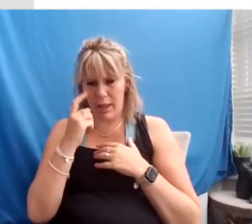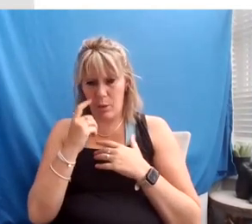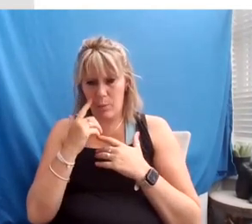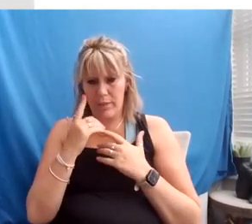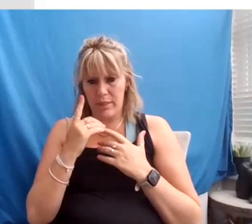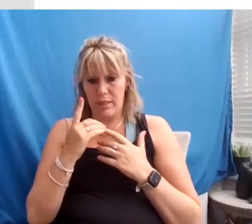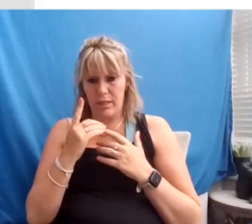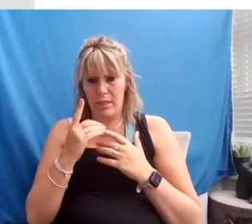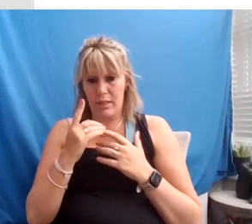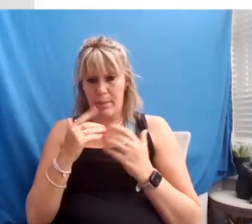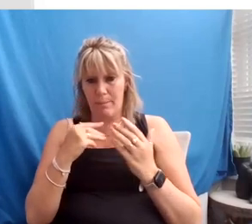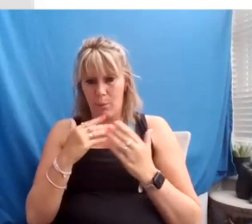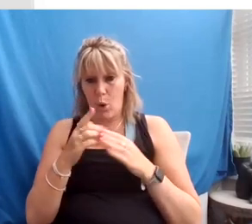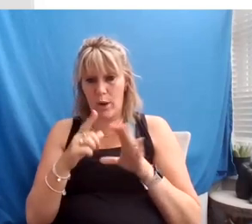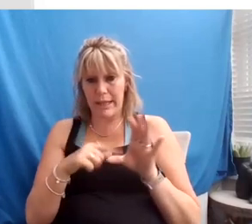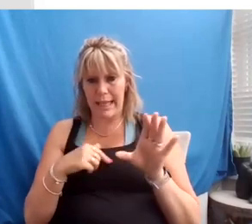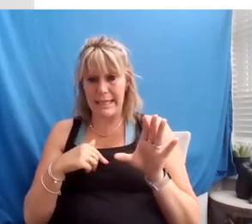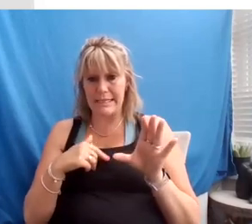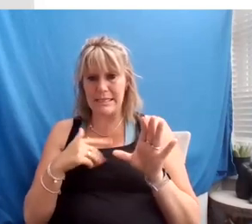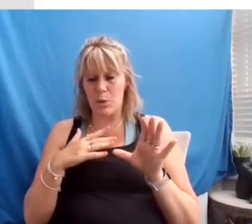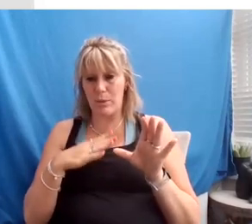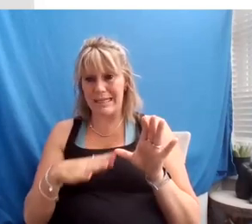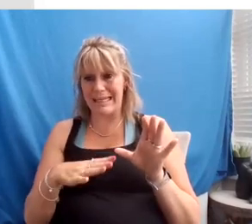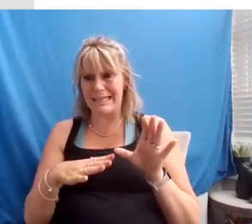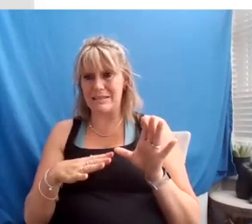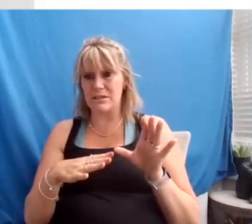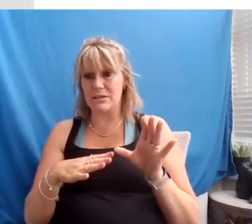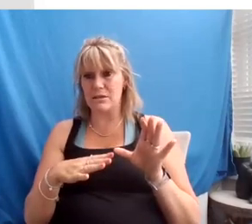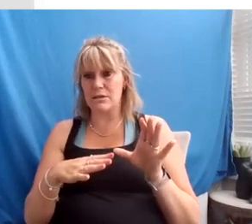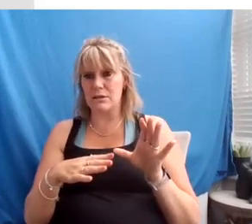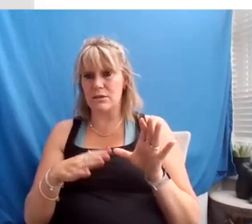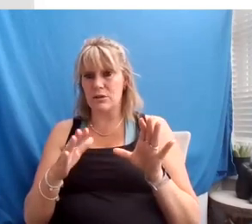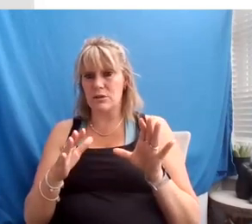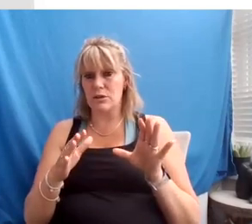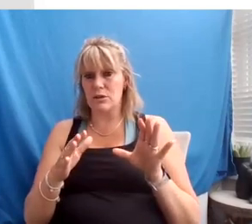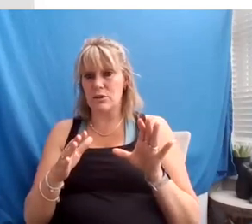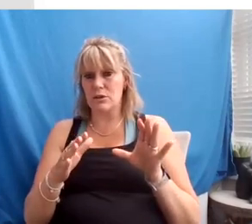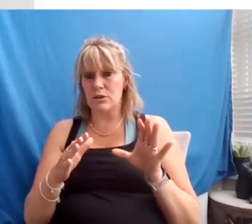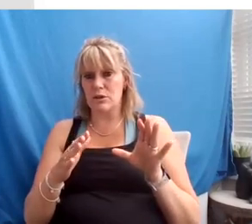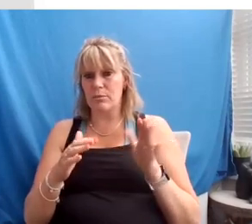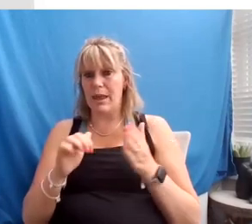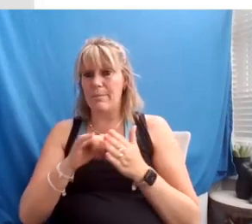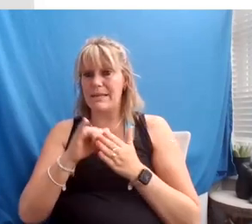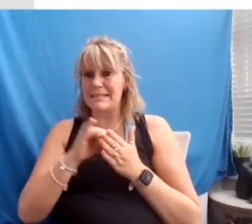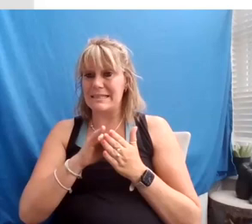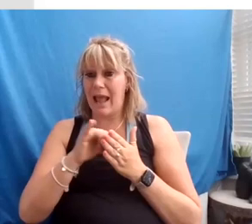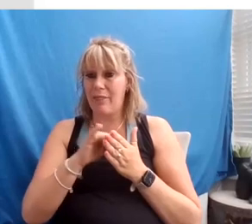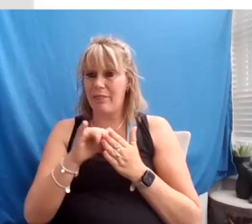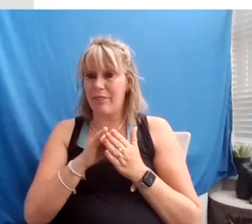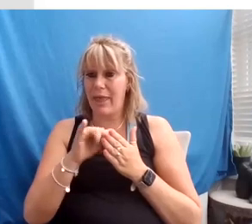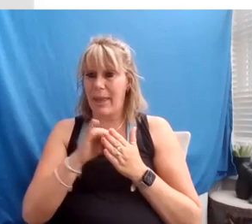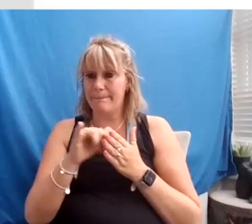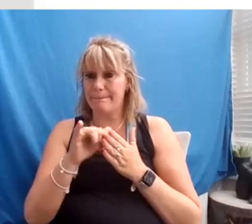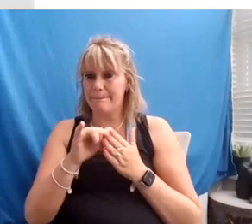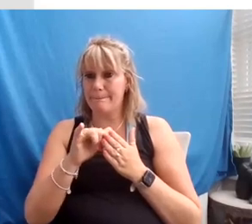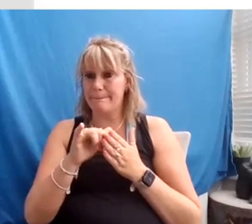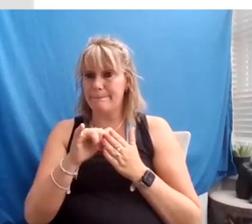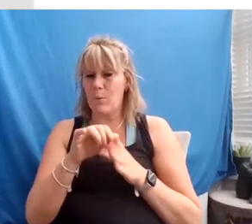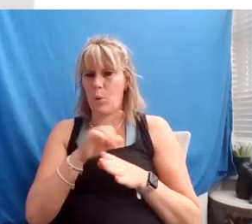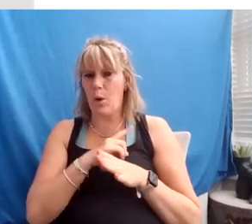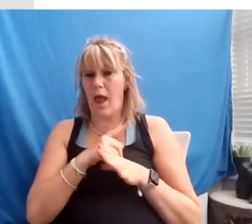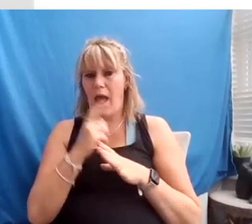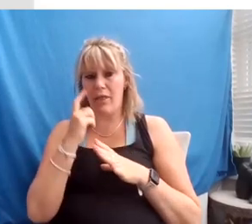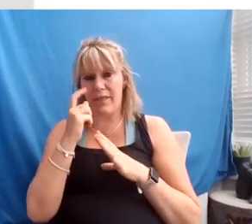team members, then what we need to do is take those away and get them scanned for you, Dawn, because I think they work